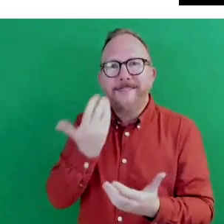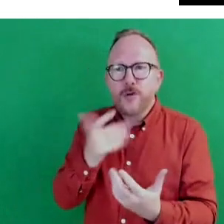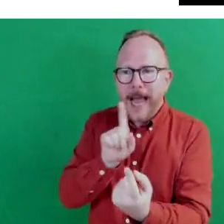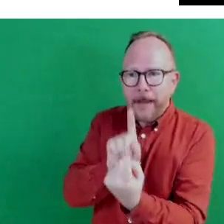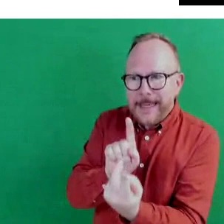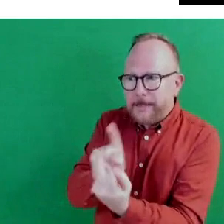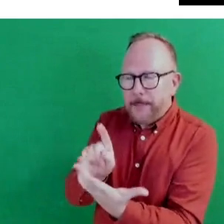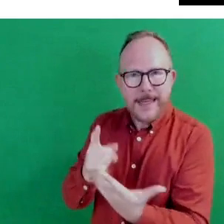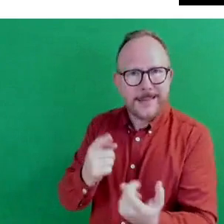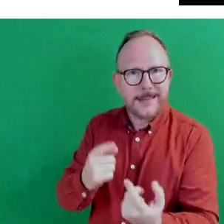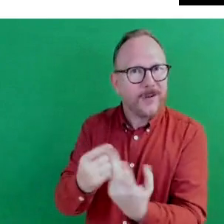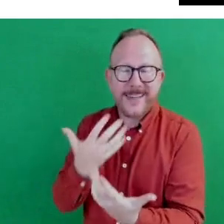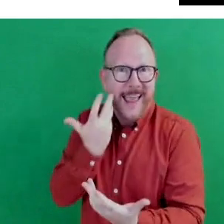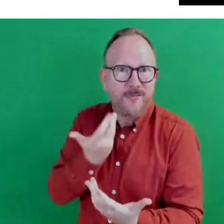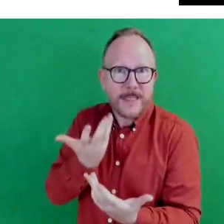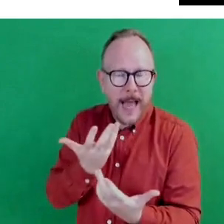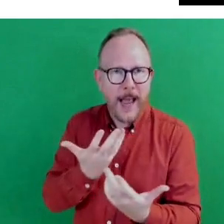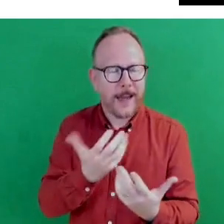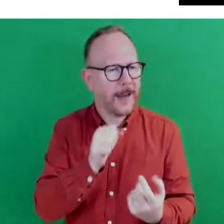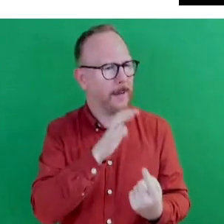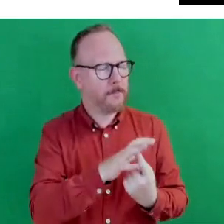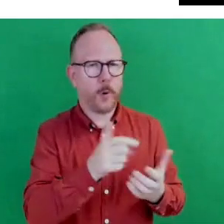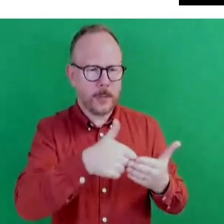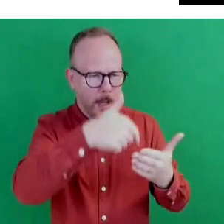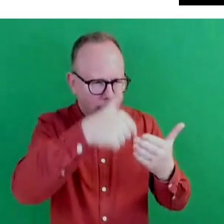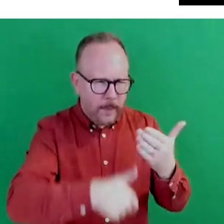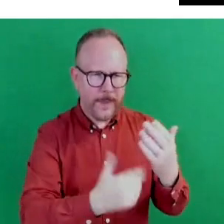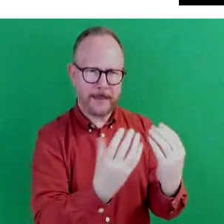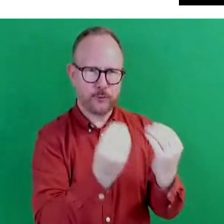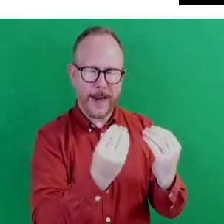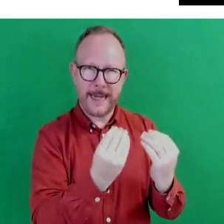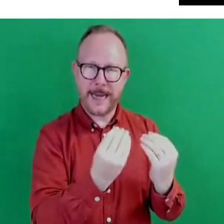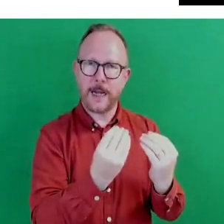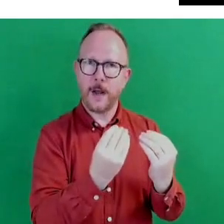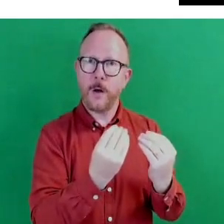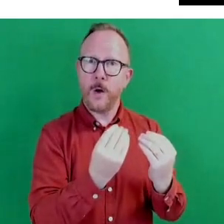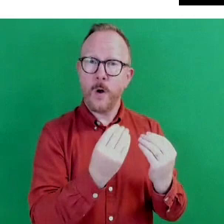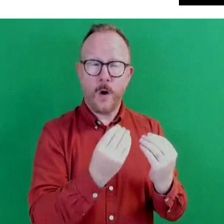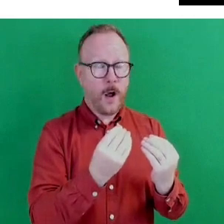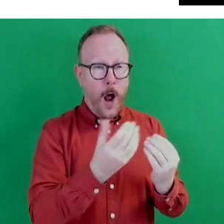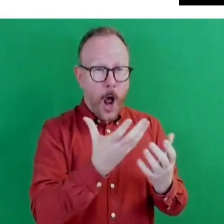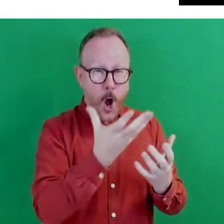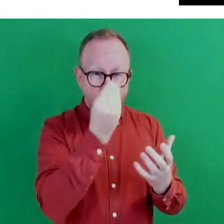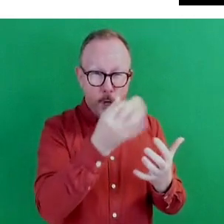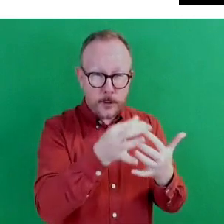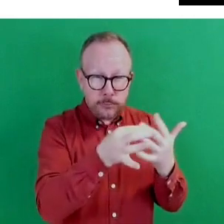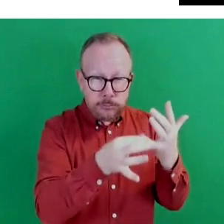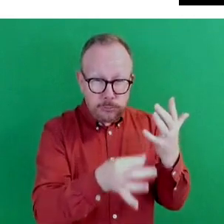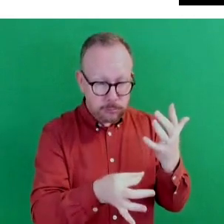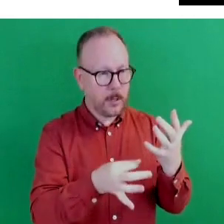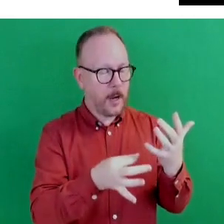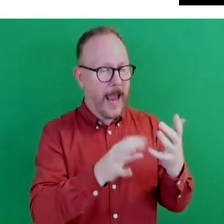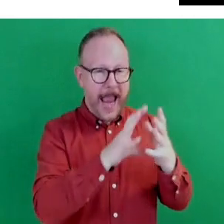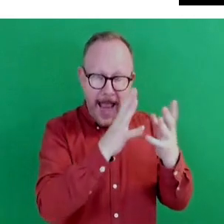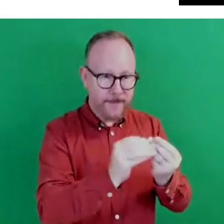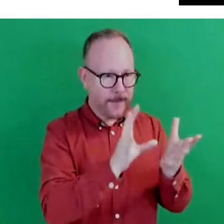definitely needed, because it's the one kind of qualification that I can look back and I do use everything that I learned. Starting the role, my first day